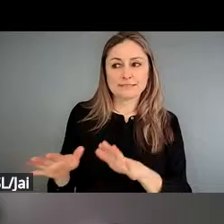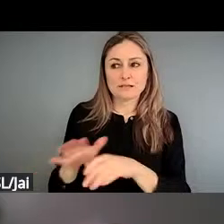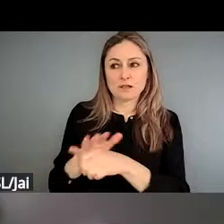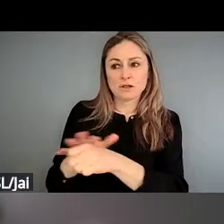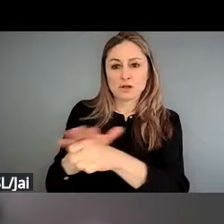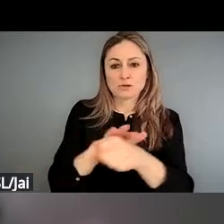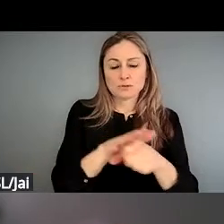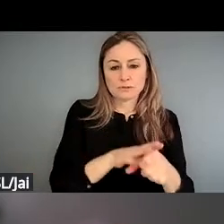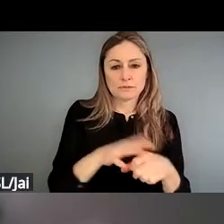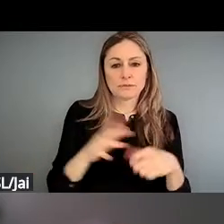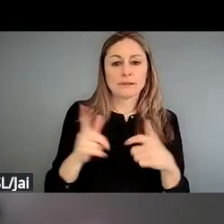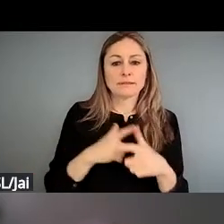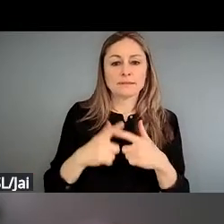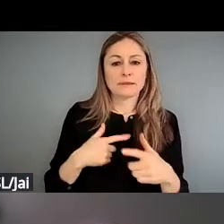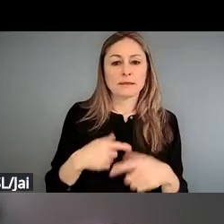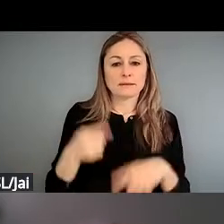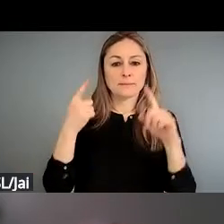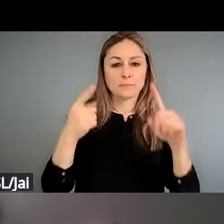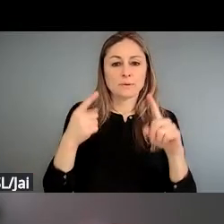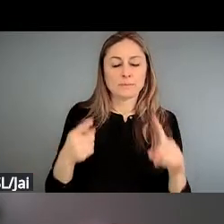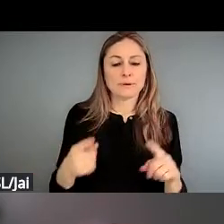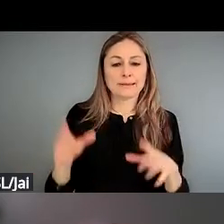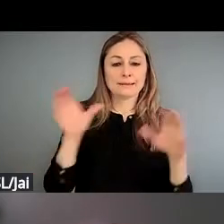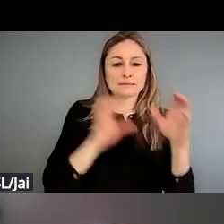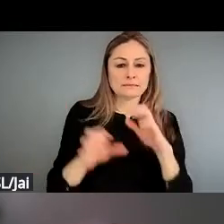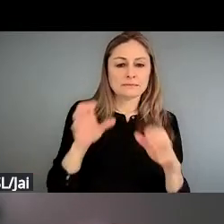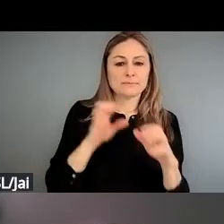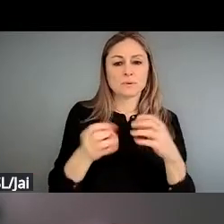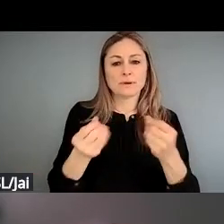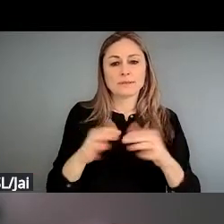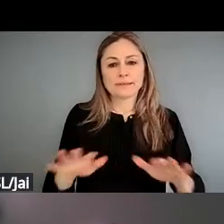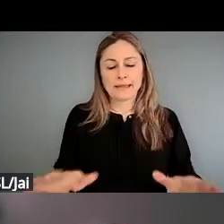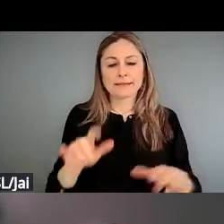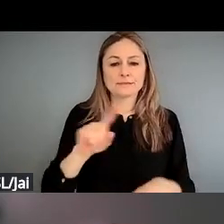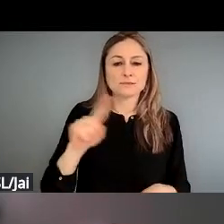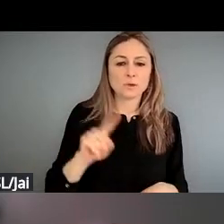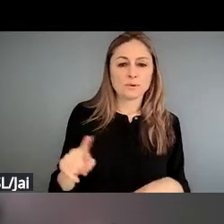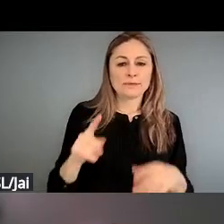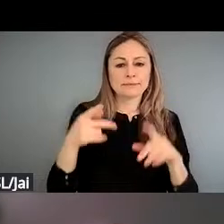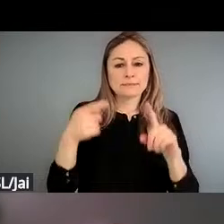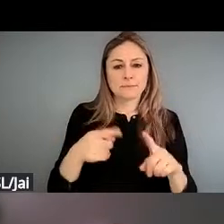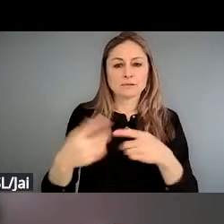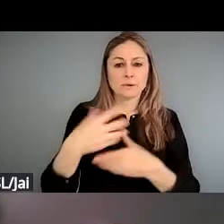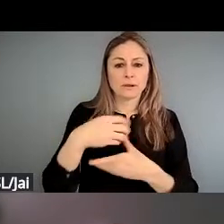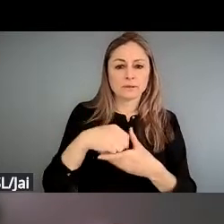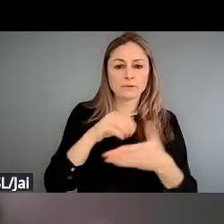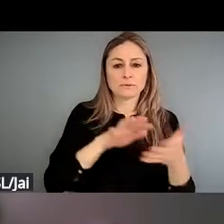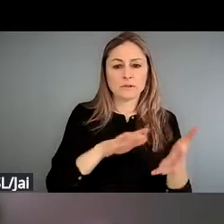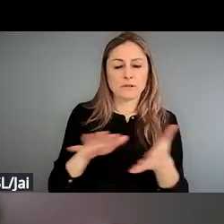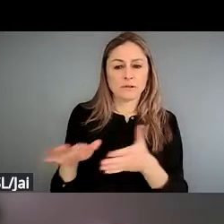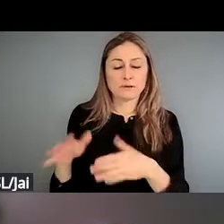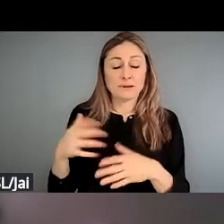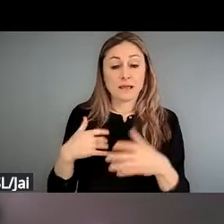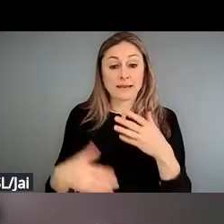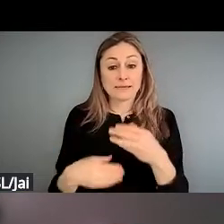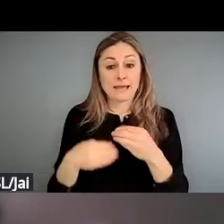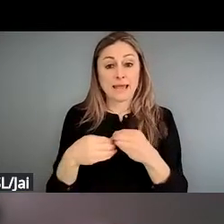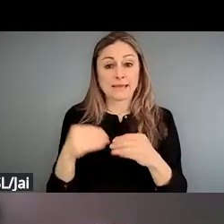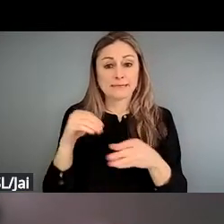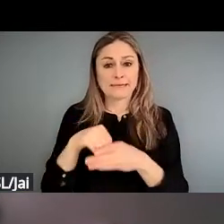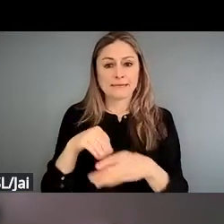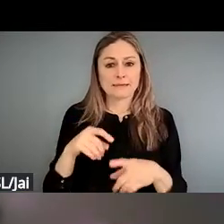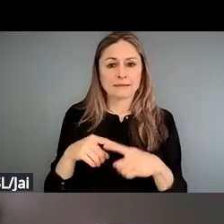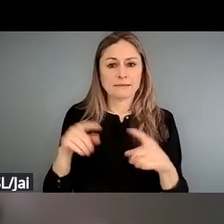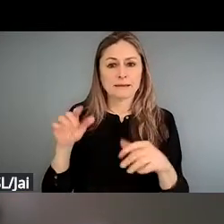and then bullet point each of these, explore land zoning swaps, potentially include, et cetera, and also add in master